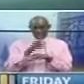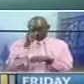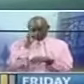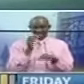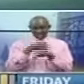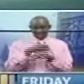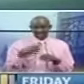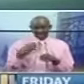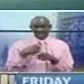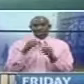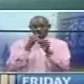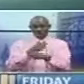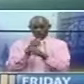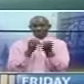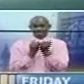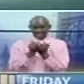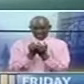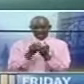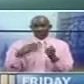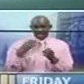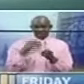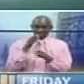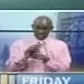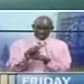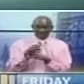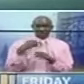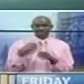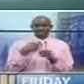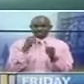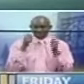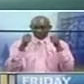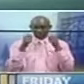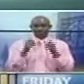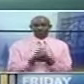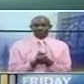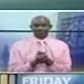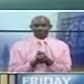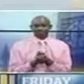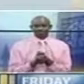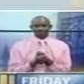Championships at the Ngong Race Course on Saturday, ahead of the National Cross Country Championships.